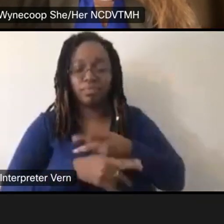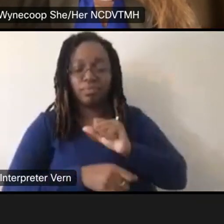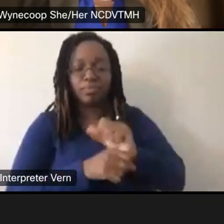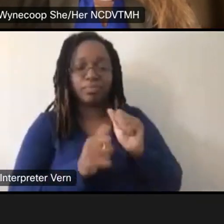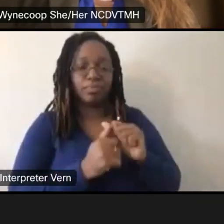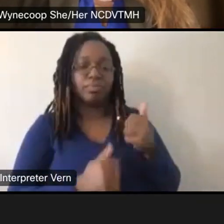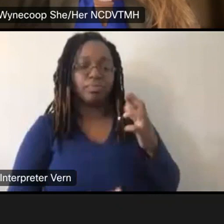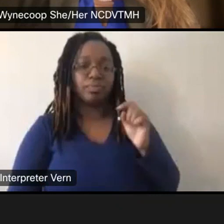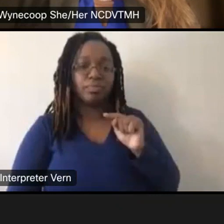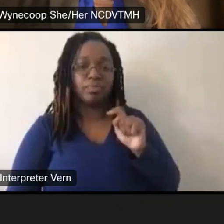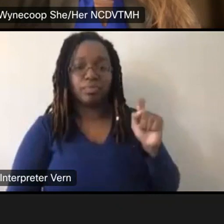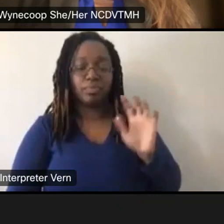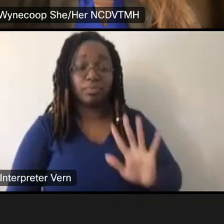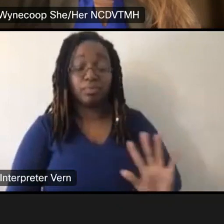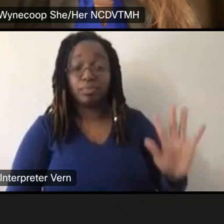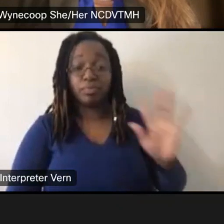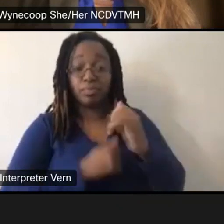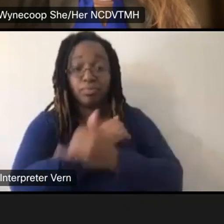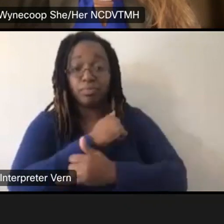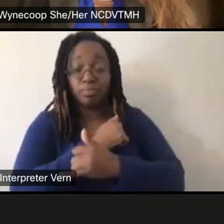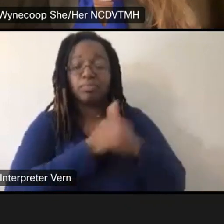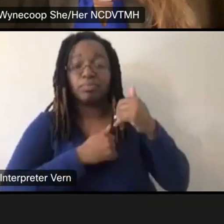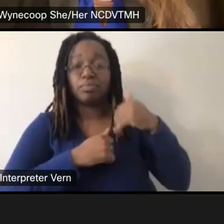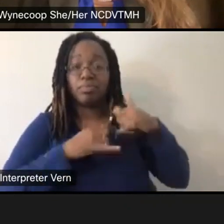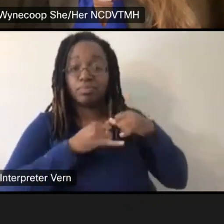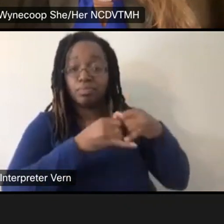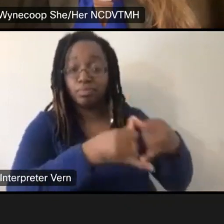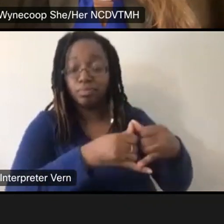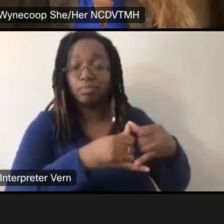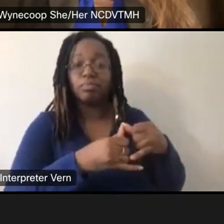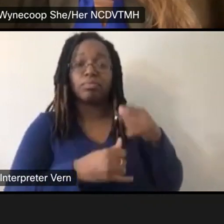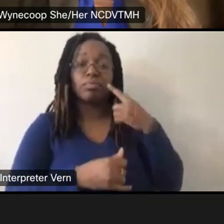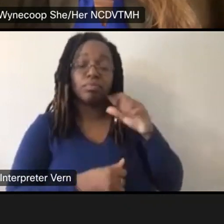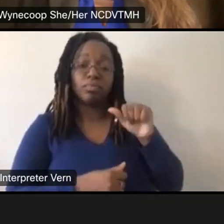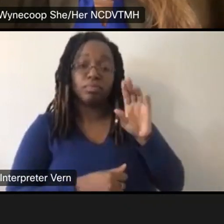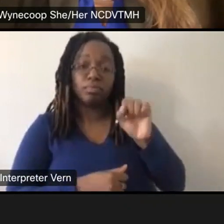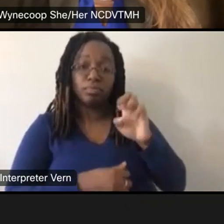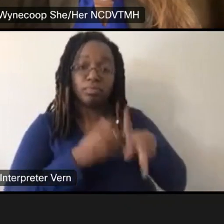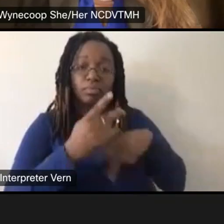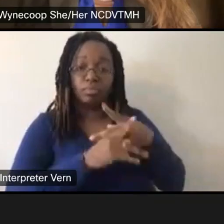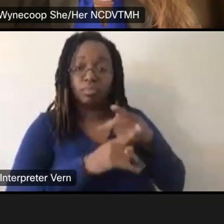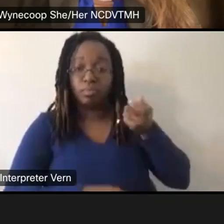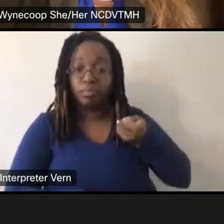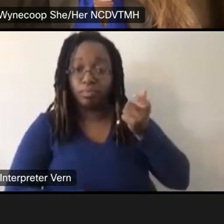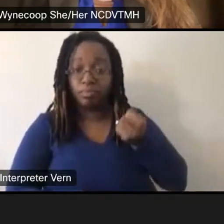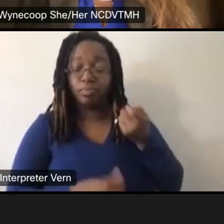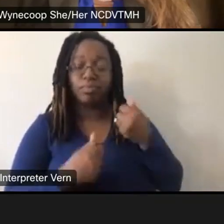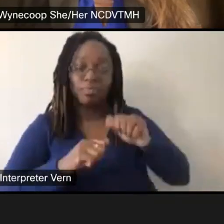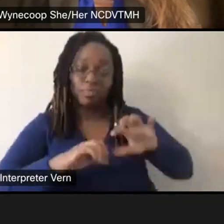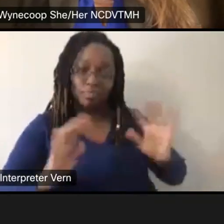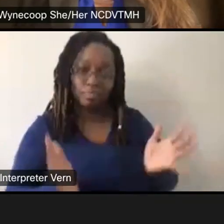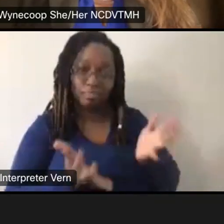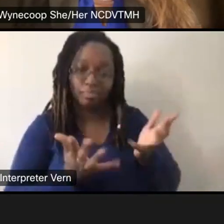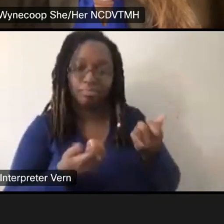who all have been awarded an abuse in later life grant. And so I'm always encouraging them to make sure that they are thinking of and